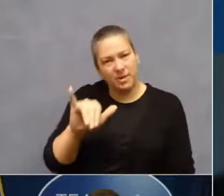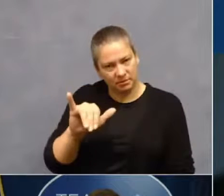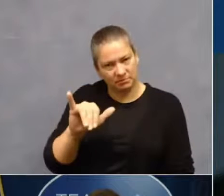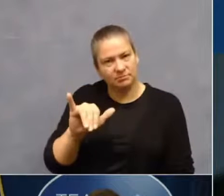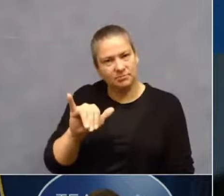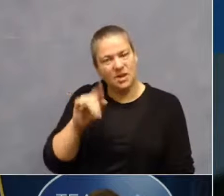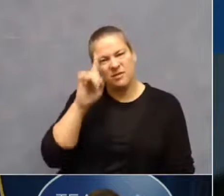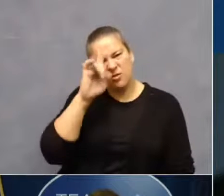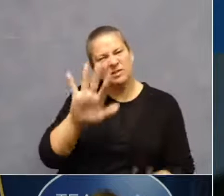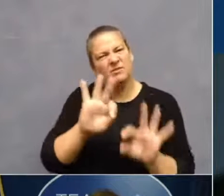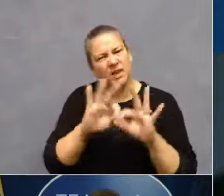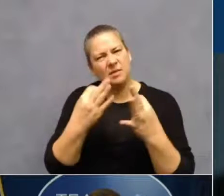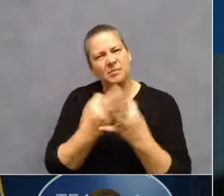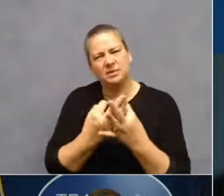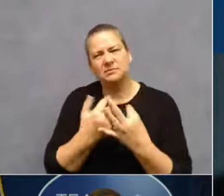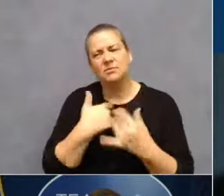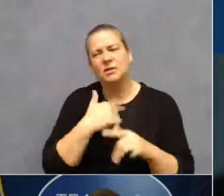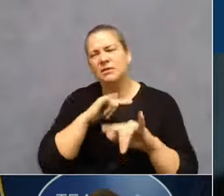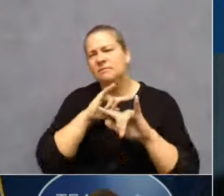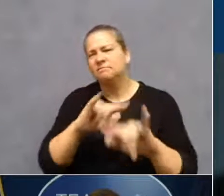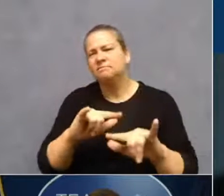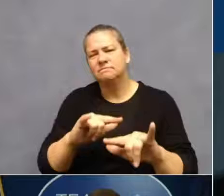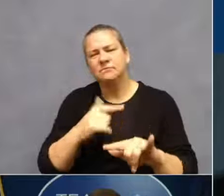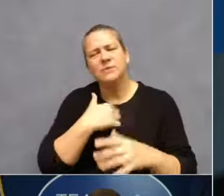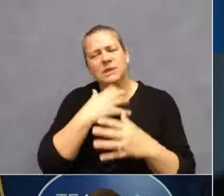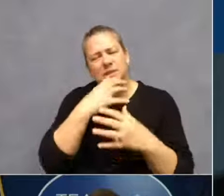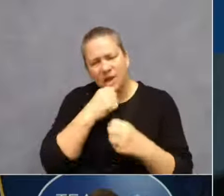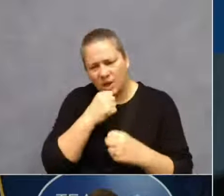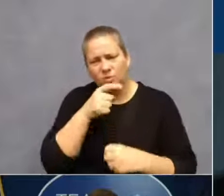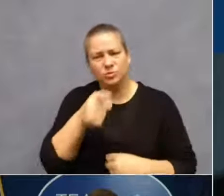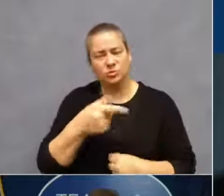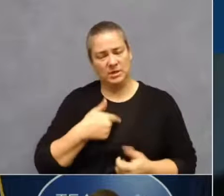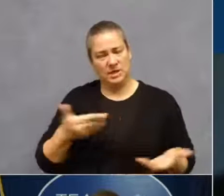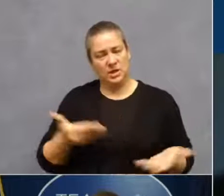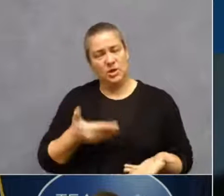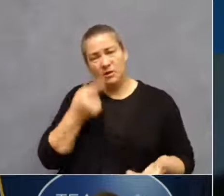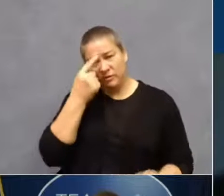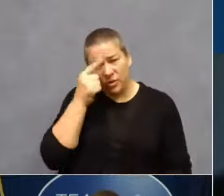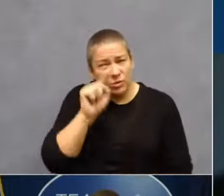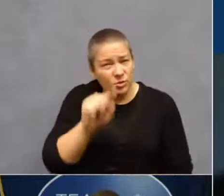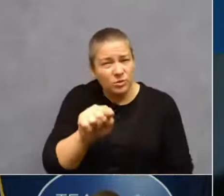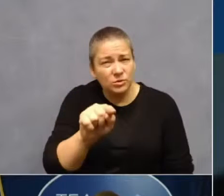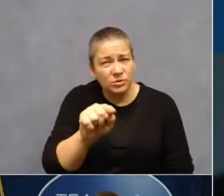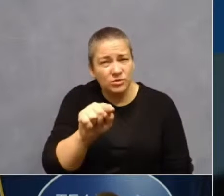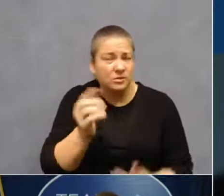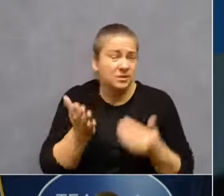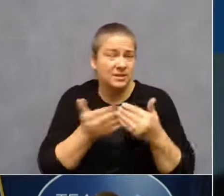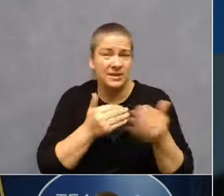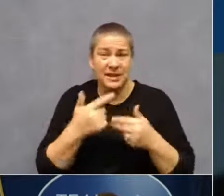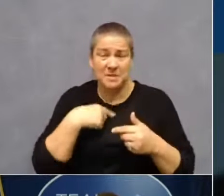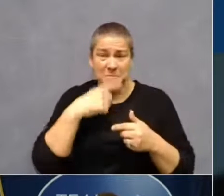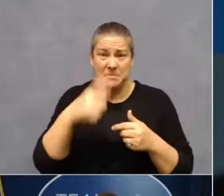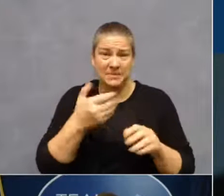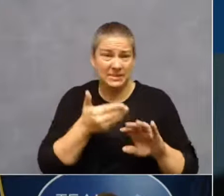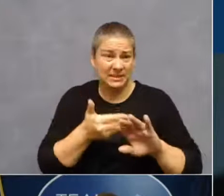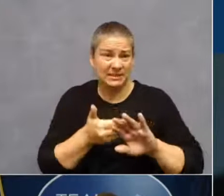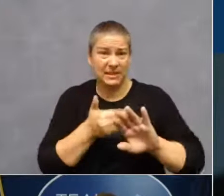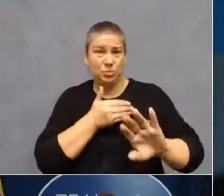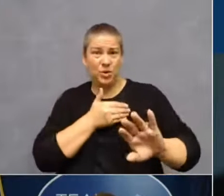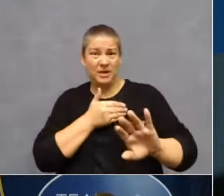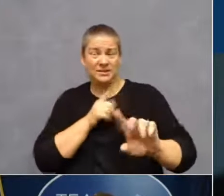you all. We care about you. We are here for you, even if we have to be separated a little bit.